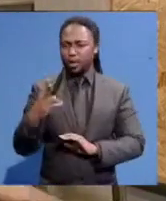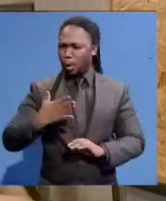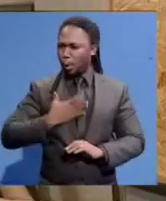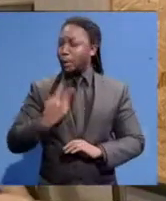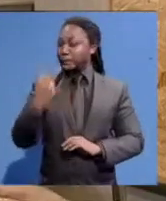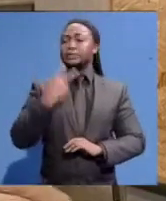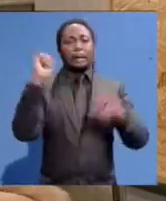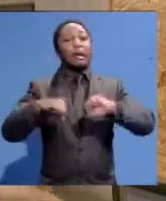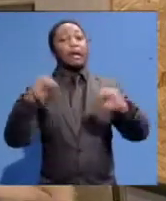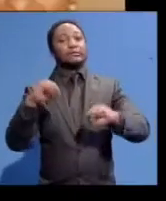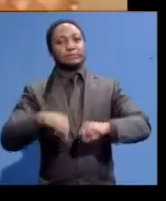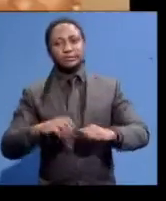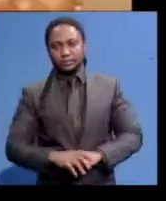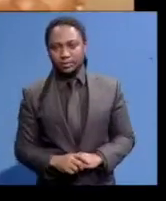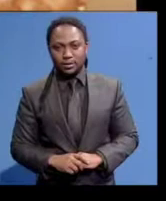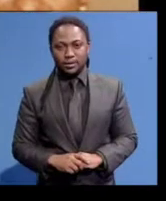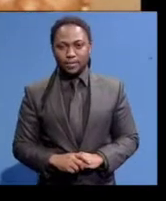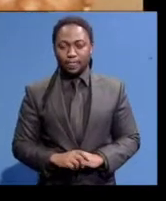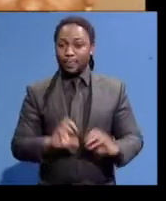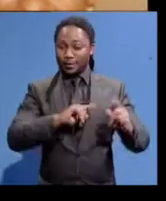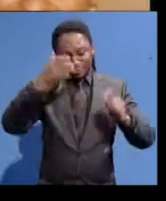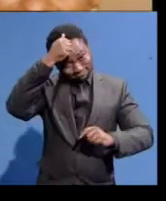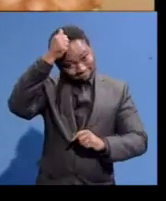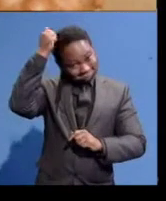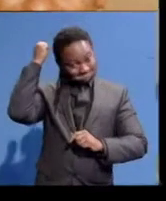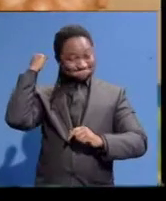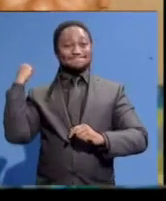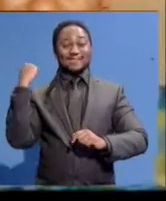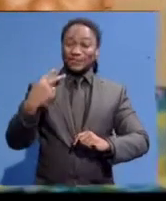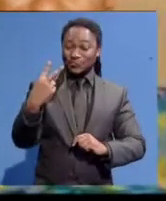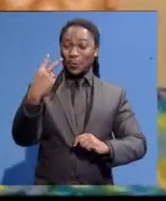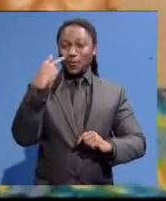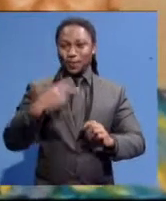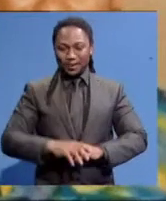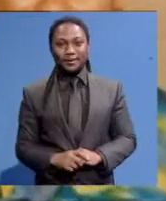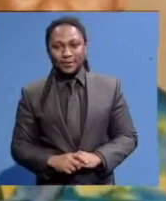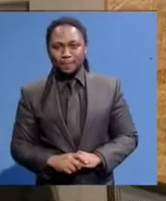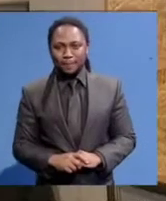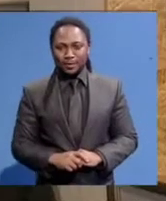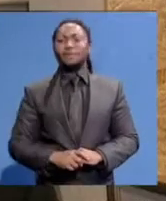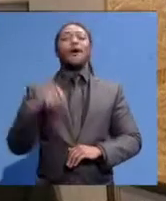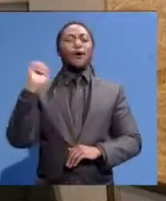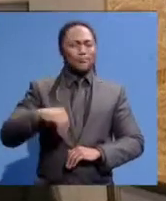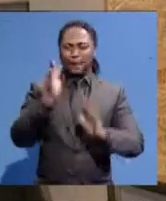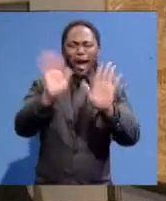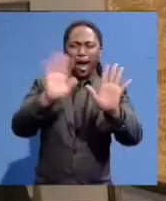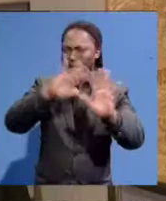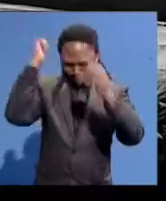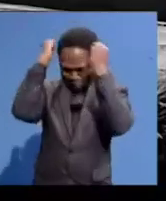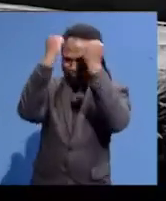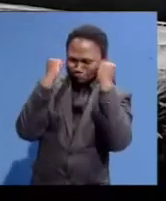said, oh, yes. En hy lag, jy weet, soos 'n skoolkind wat 'n chocolate gaan kry. En ek haal die hare af en hy sê, no, please put it back.